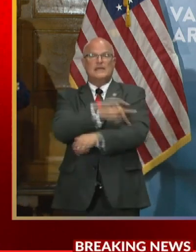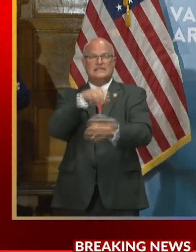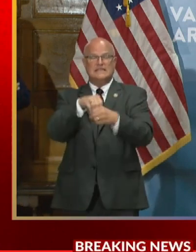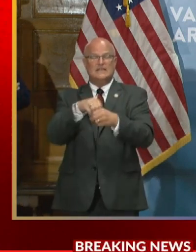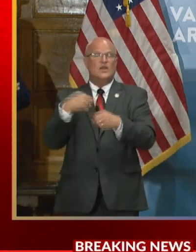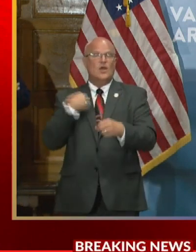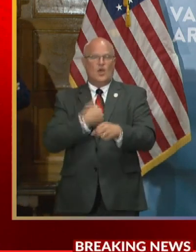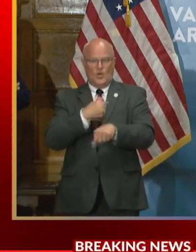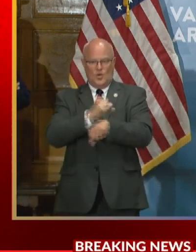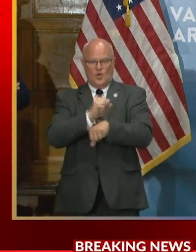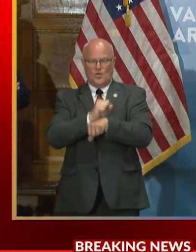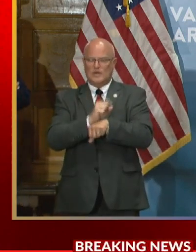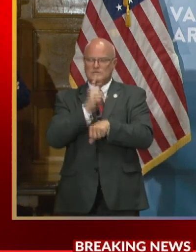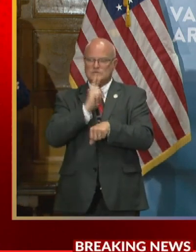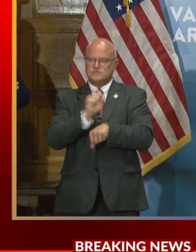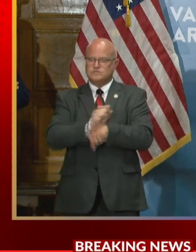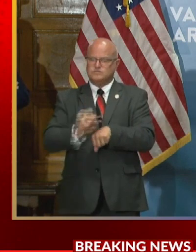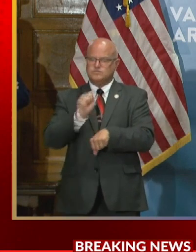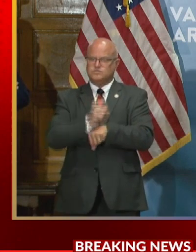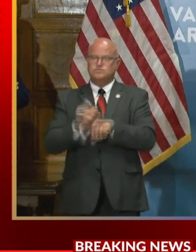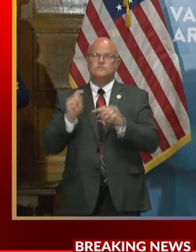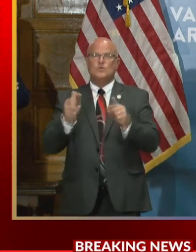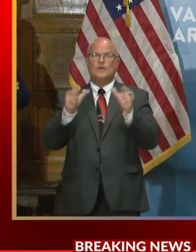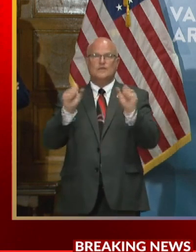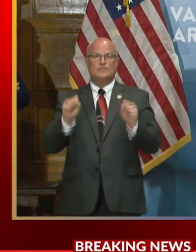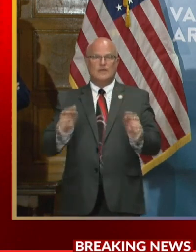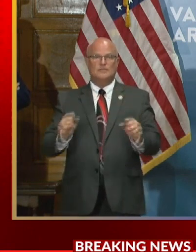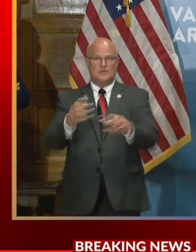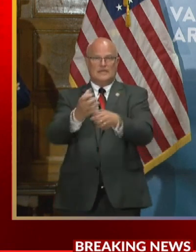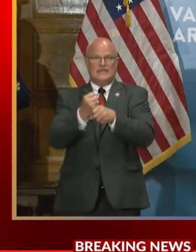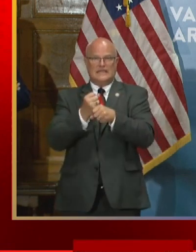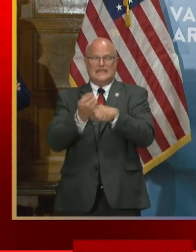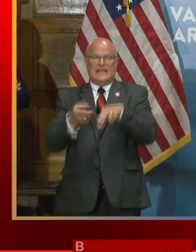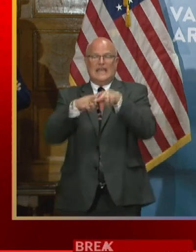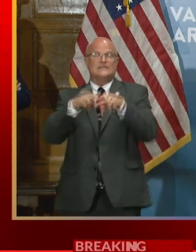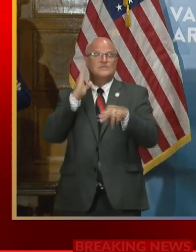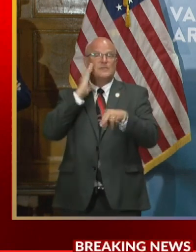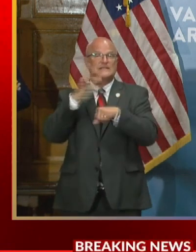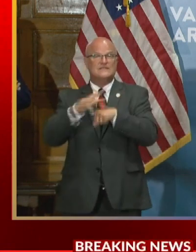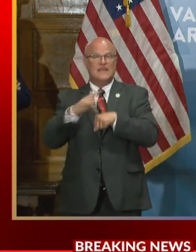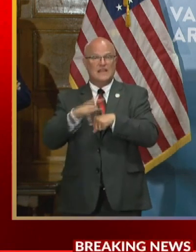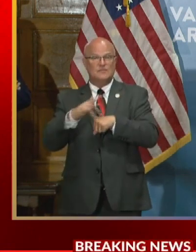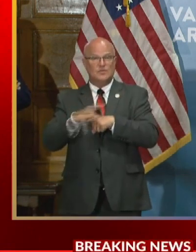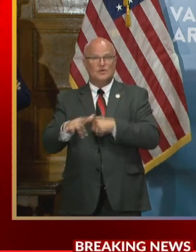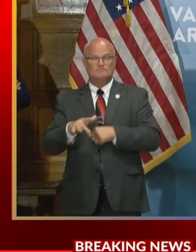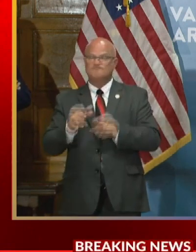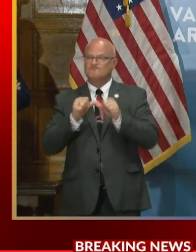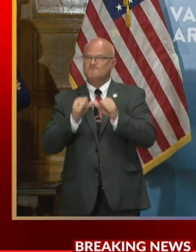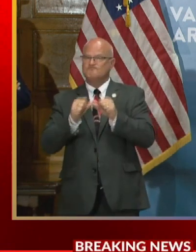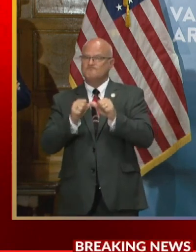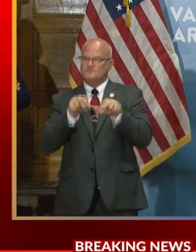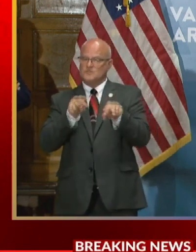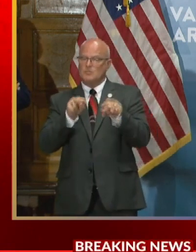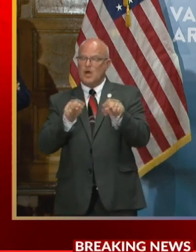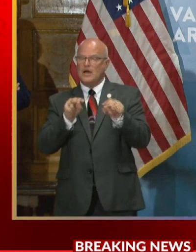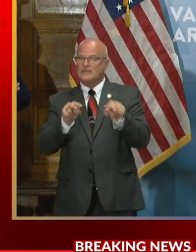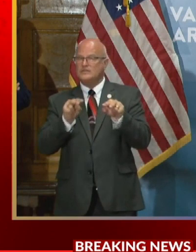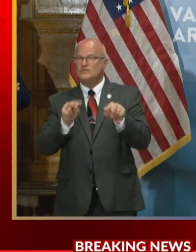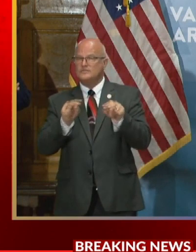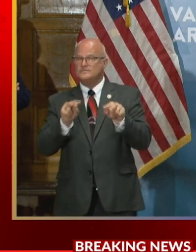We're working diligently and as quickly as we can to get extra beds available. We will continue to